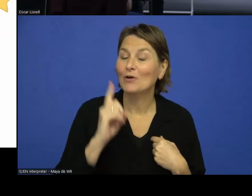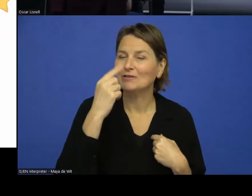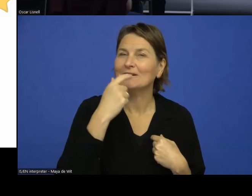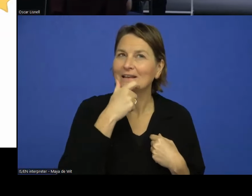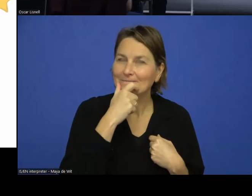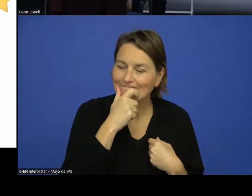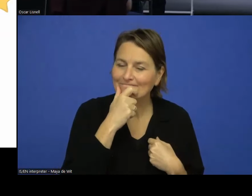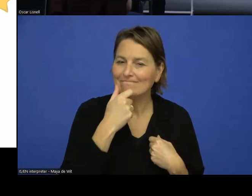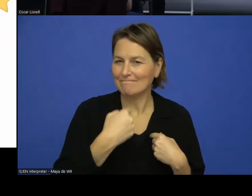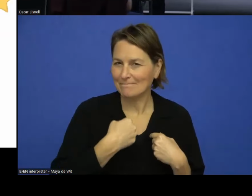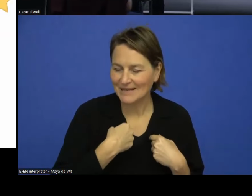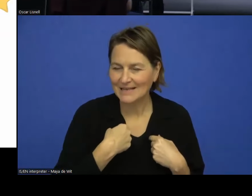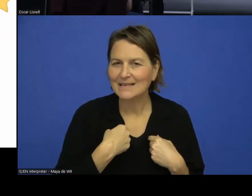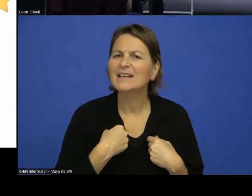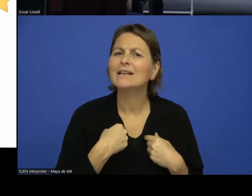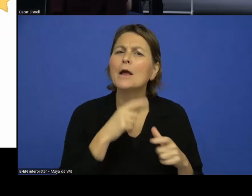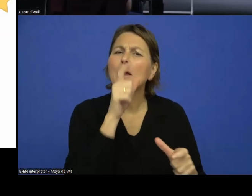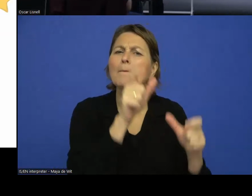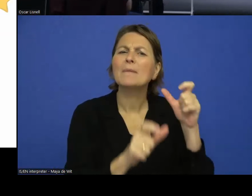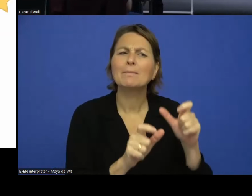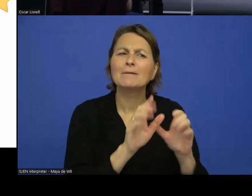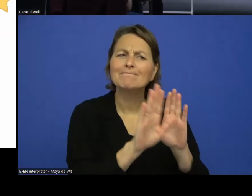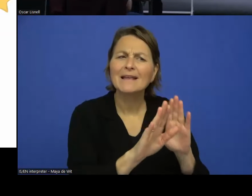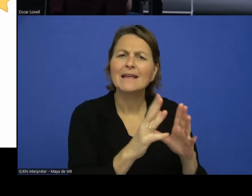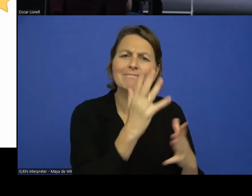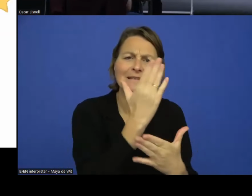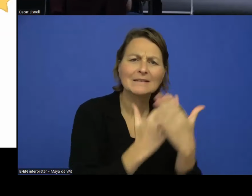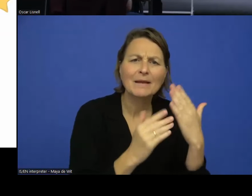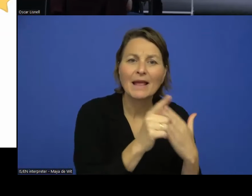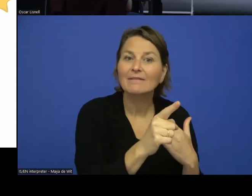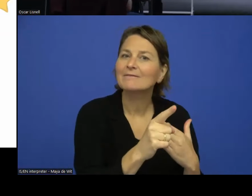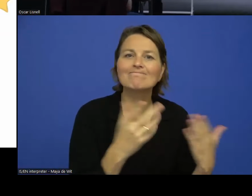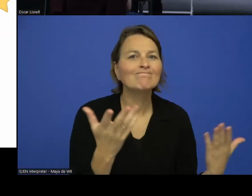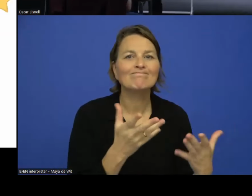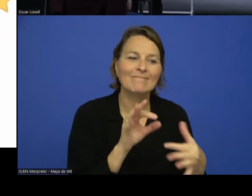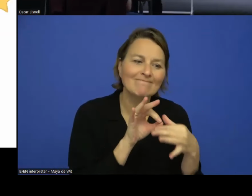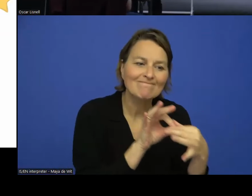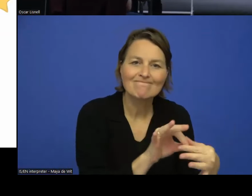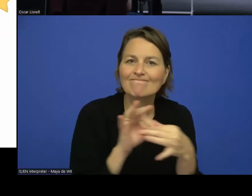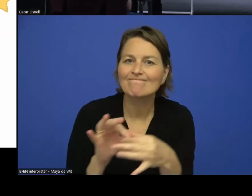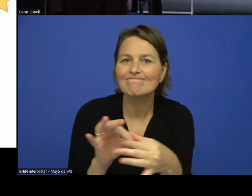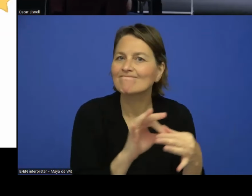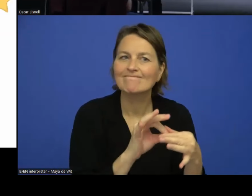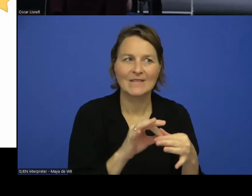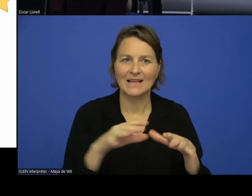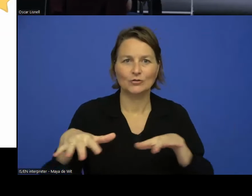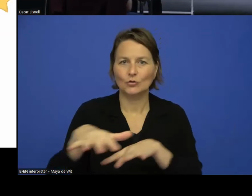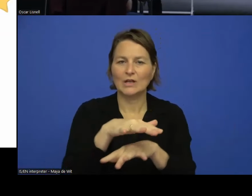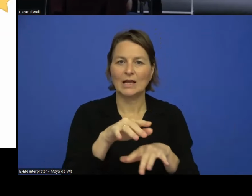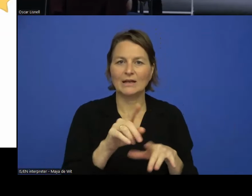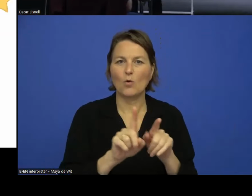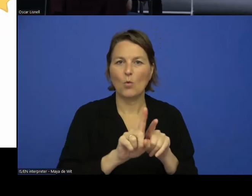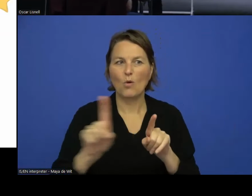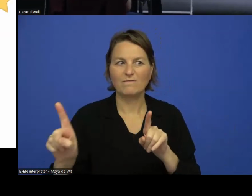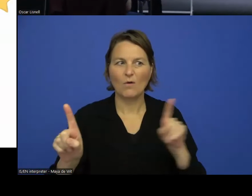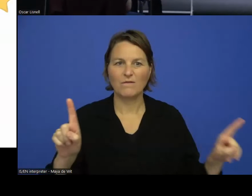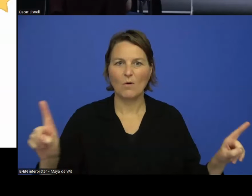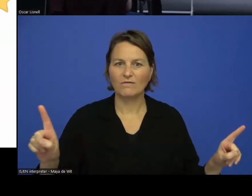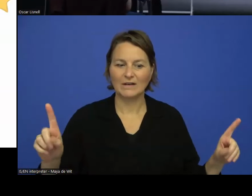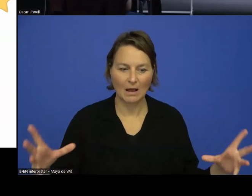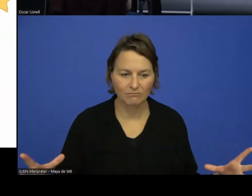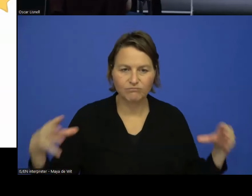let's say the people suffering from disability, not able to engage in a wider society, which is quite what has a